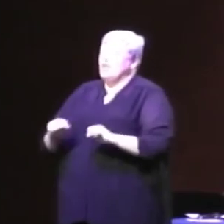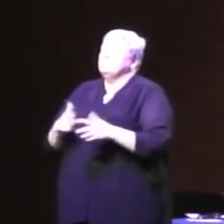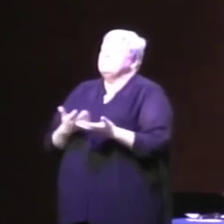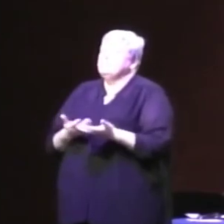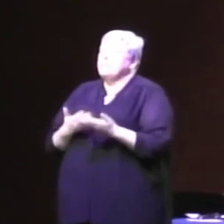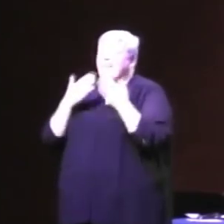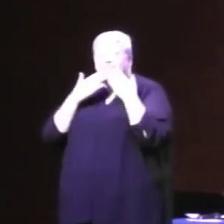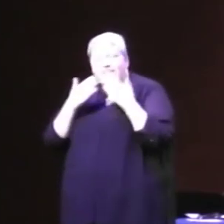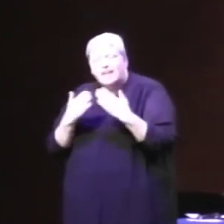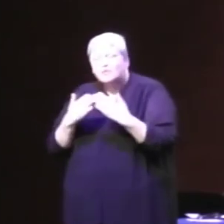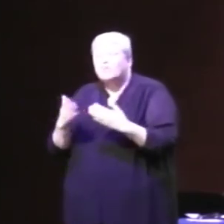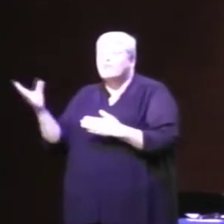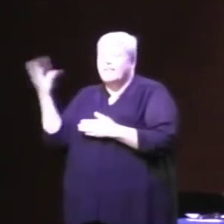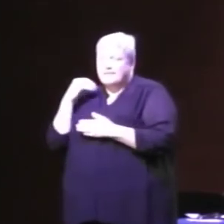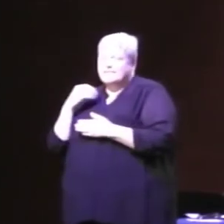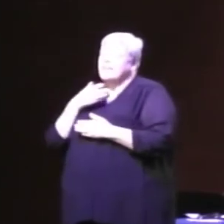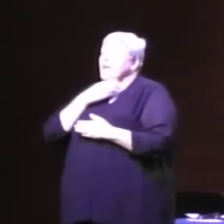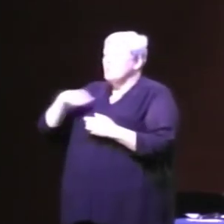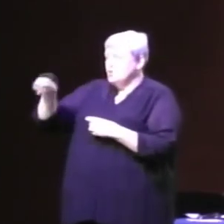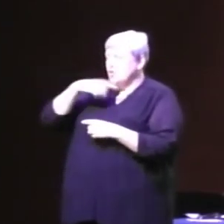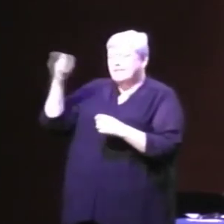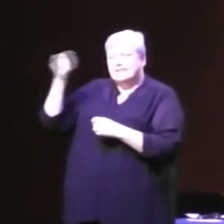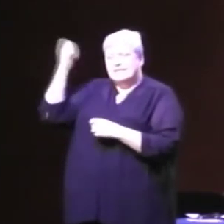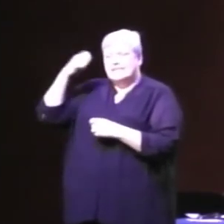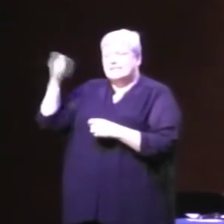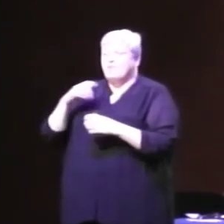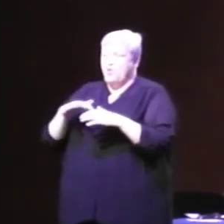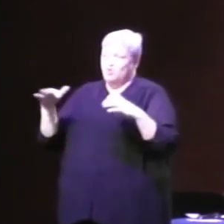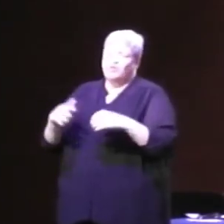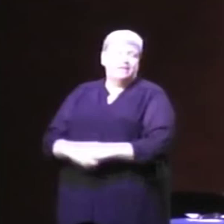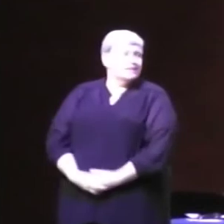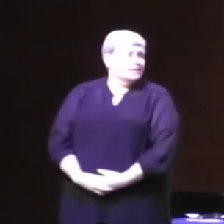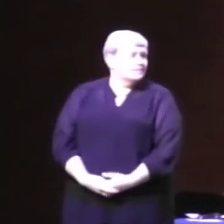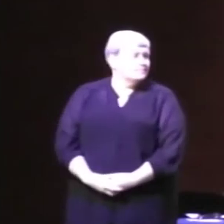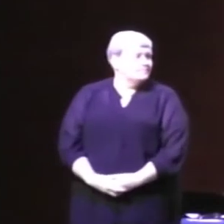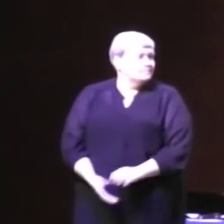So thank you very much for listening, and I wish you a successful Congress.